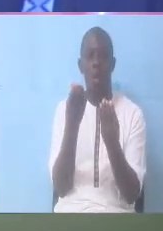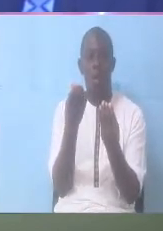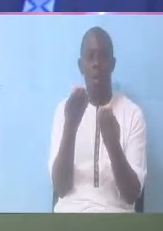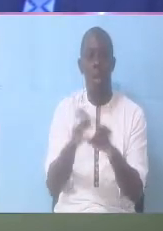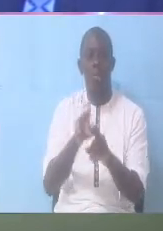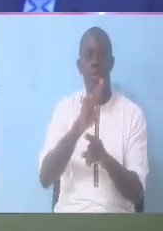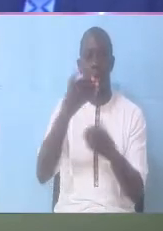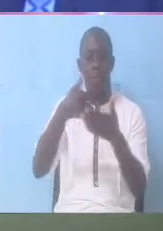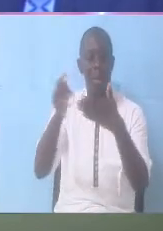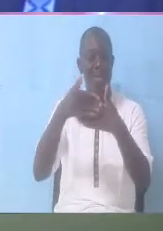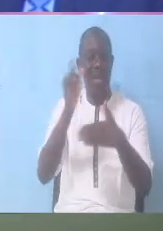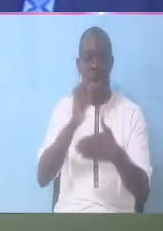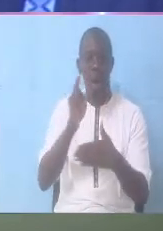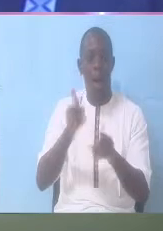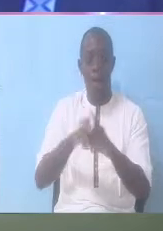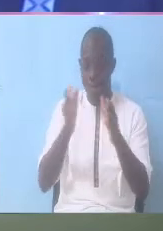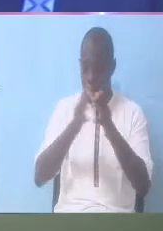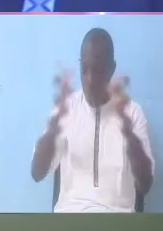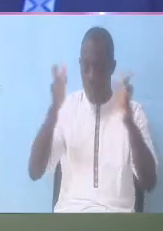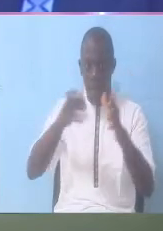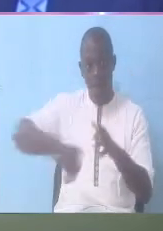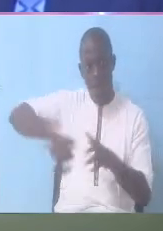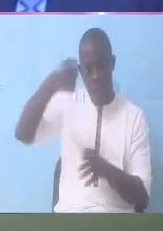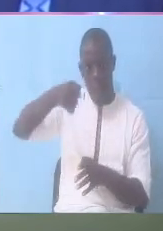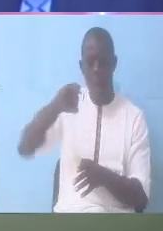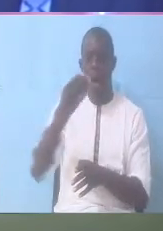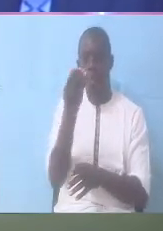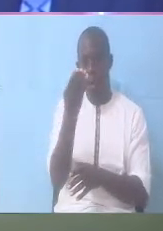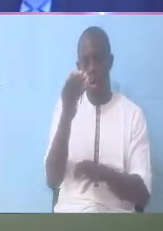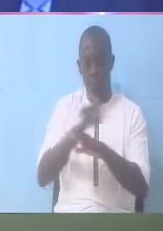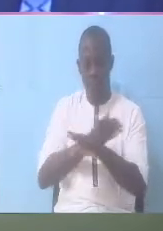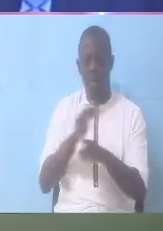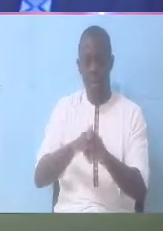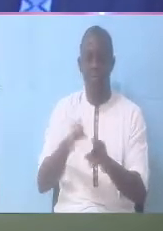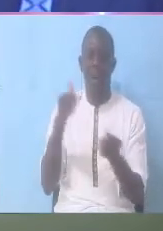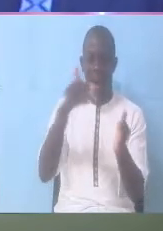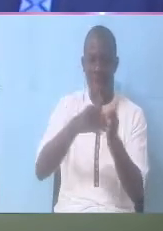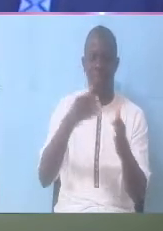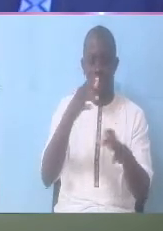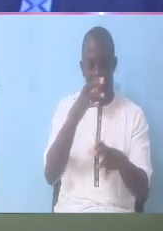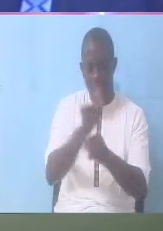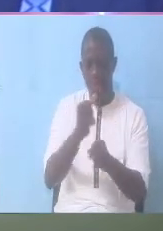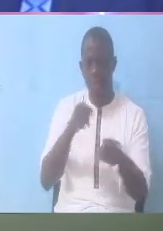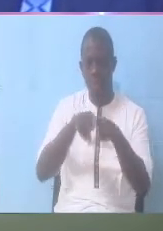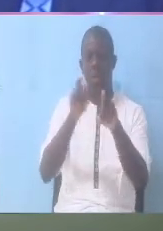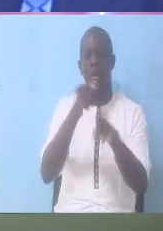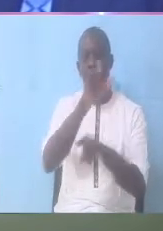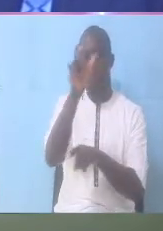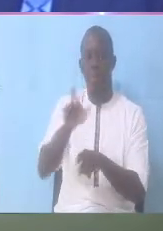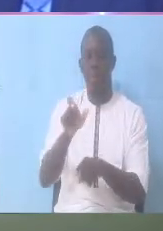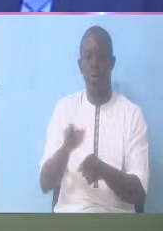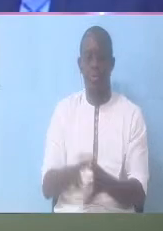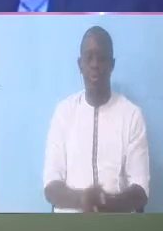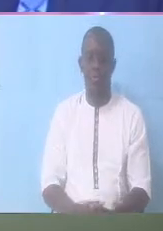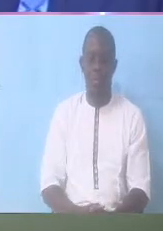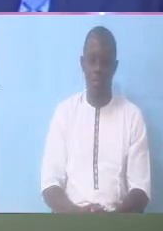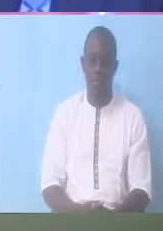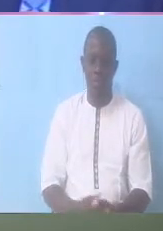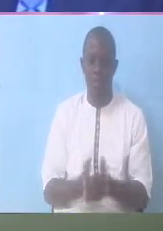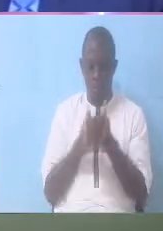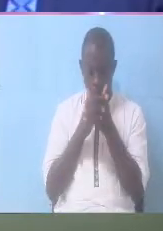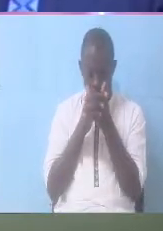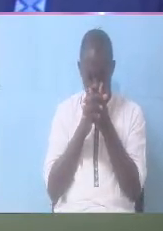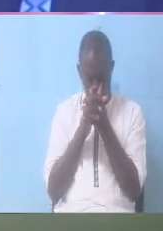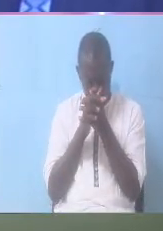talking of plastic bag, a bigger bag of money. Atasajele fo wati sutung ina atante kumande purunga jiduma